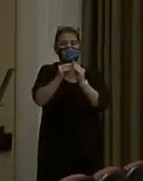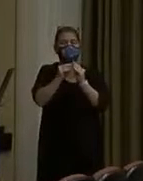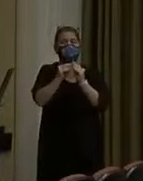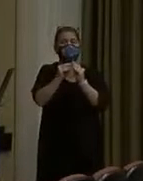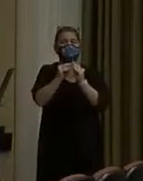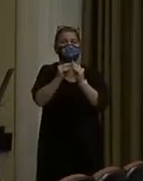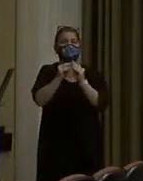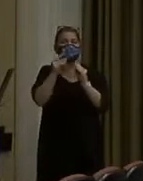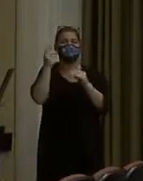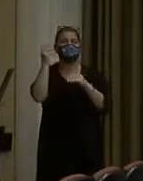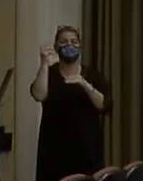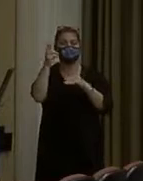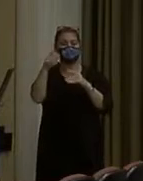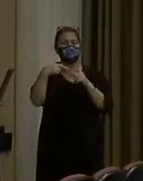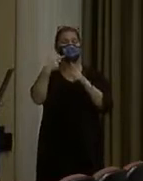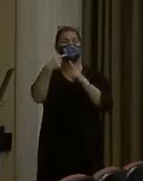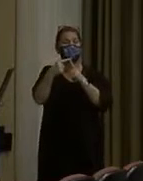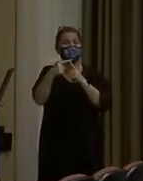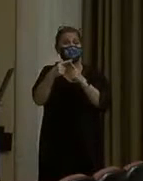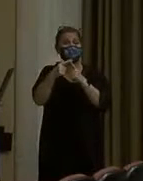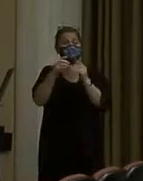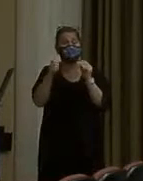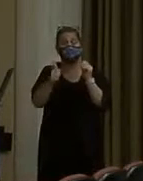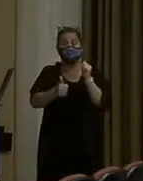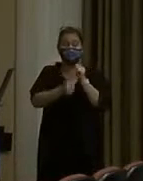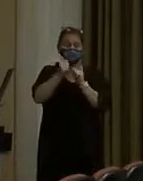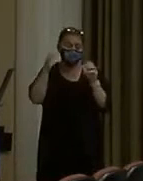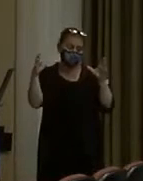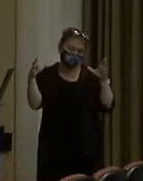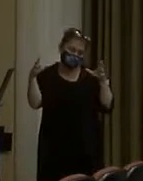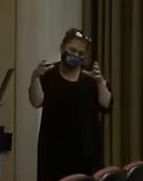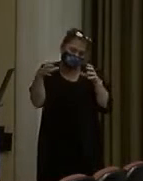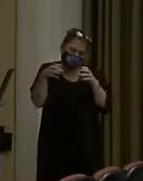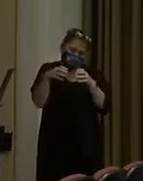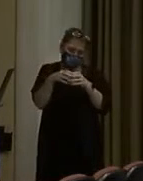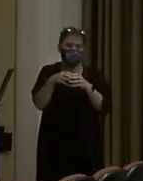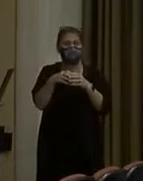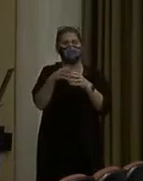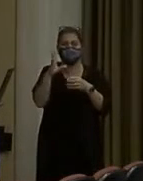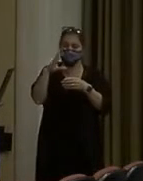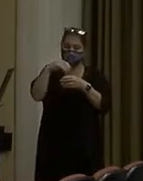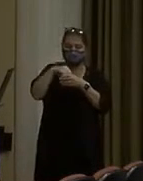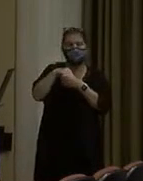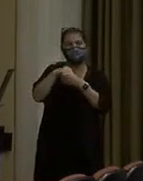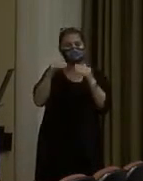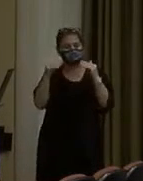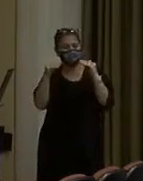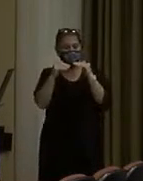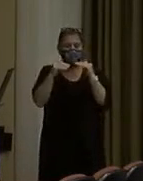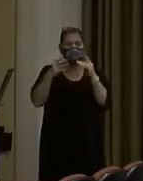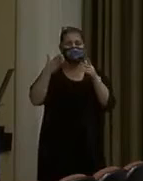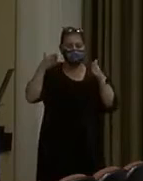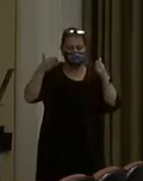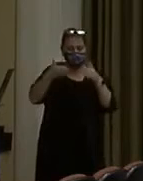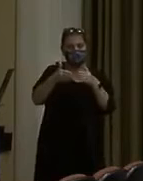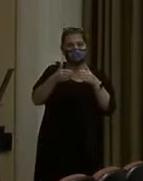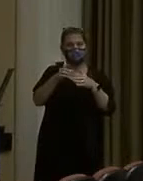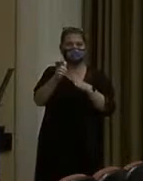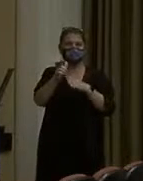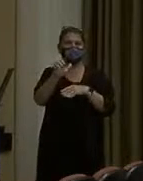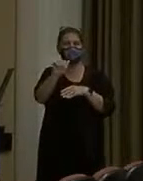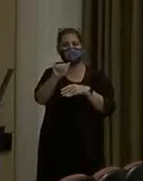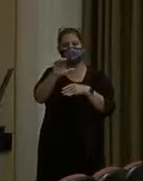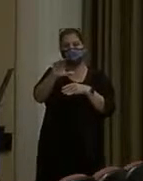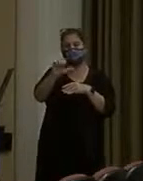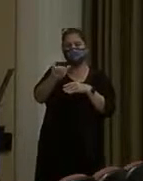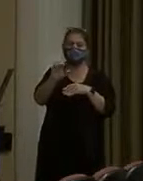realize America's next most comprehensive and inclusive and equity-focused health law, the Affordable Care